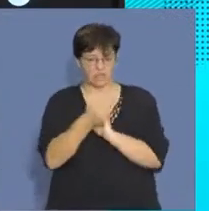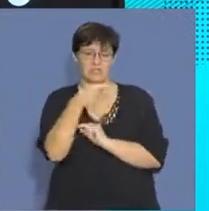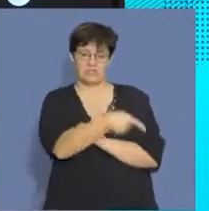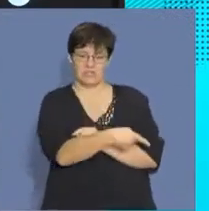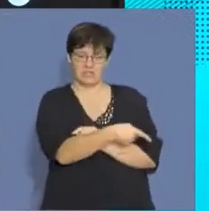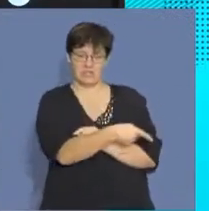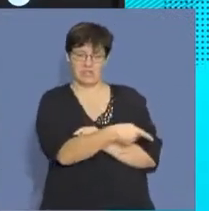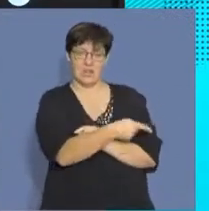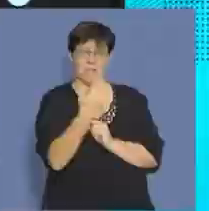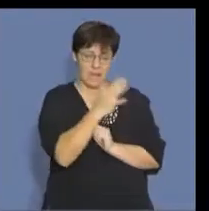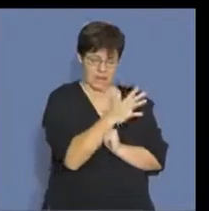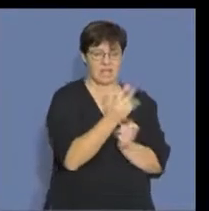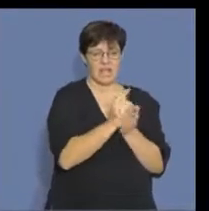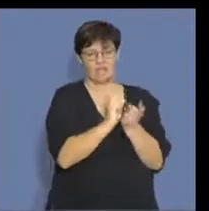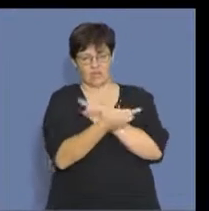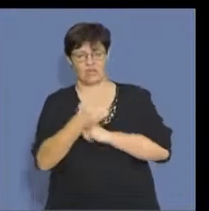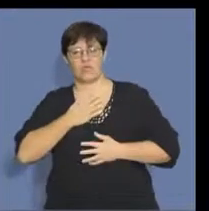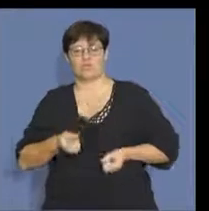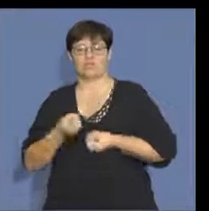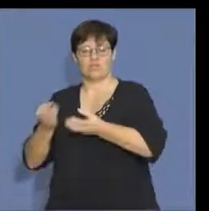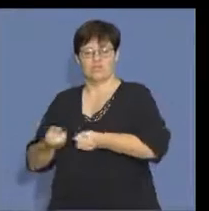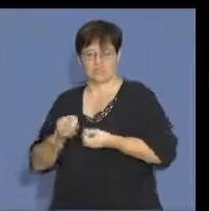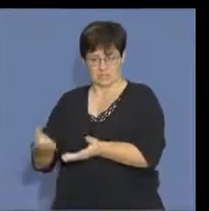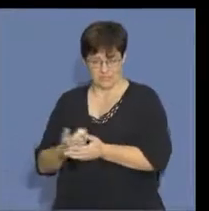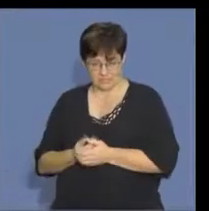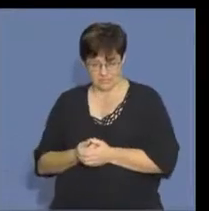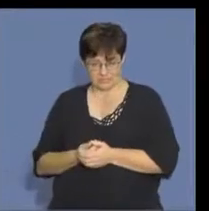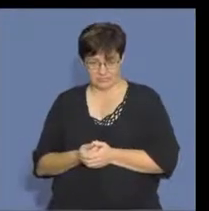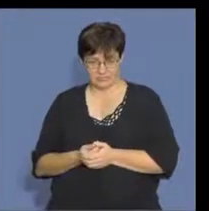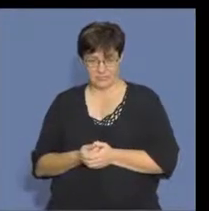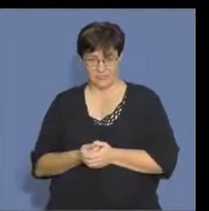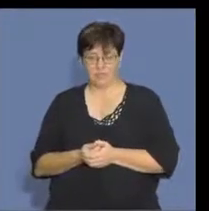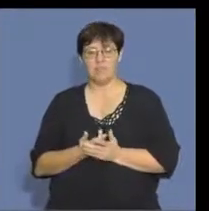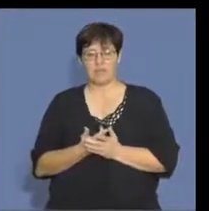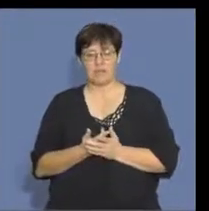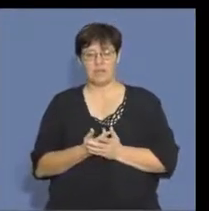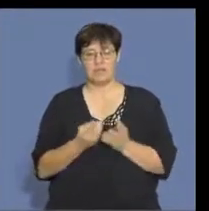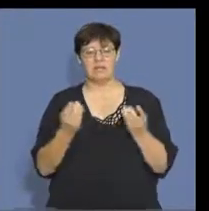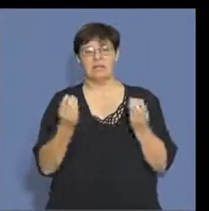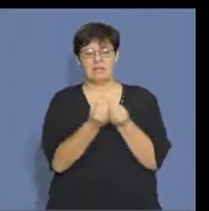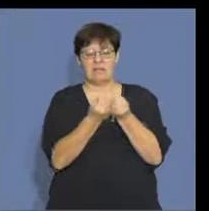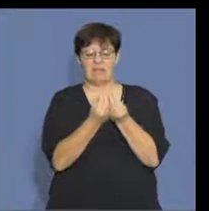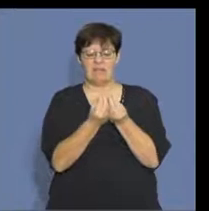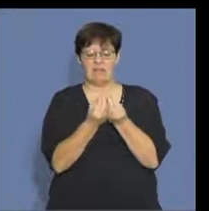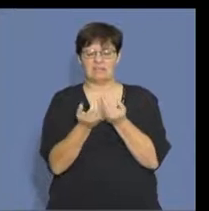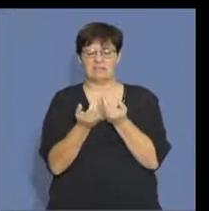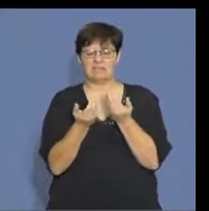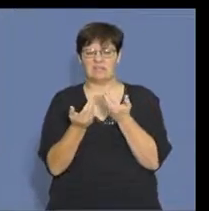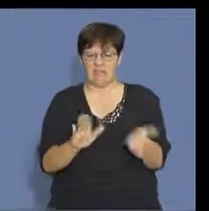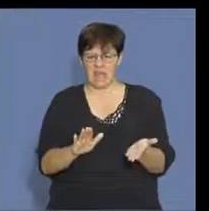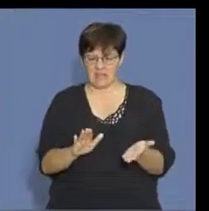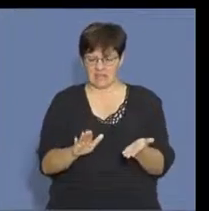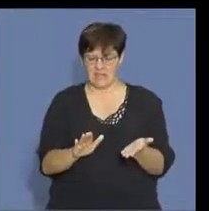of photosynthesis. The process of decomposition or decay. So this